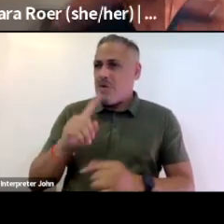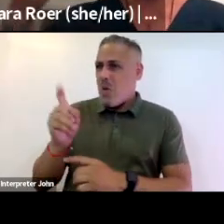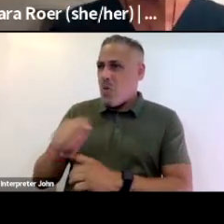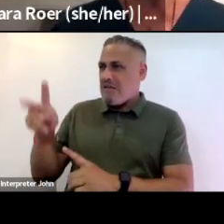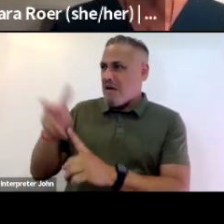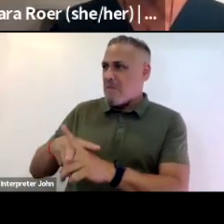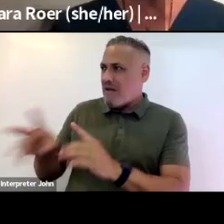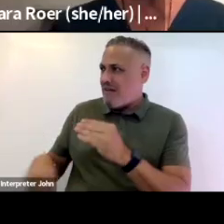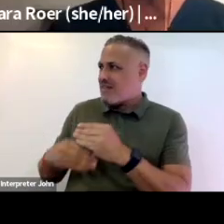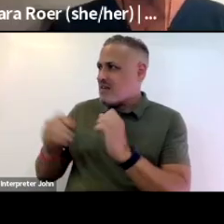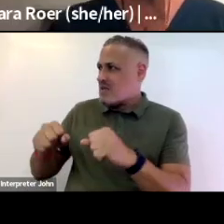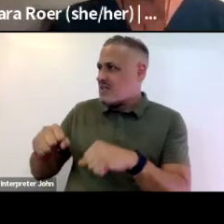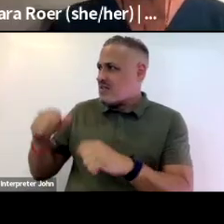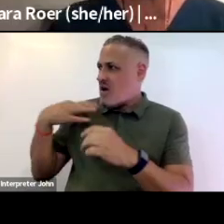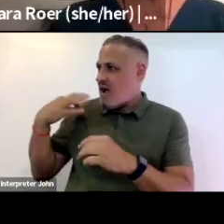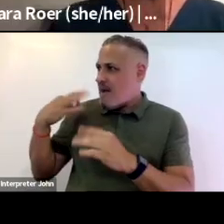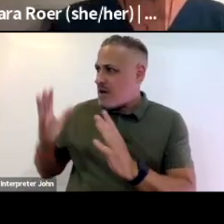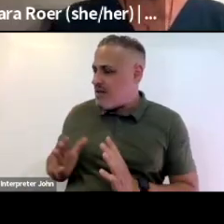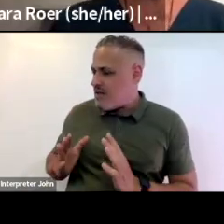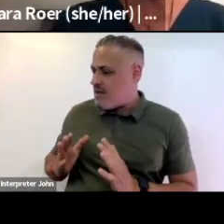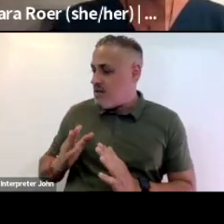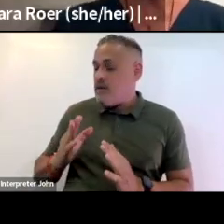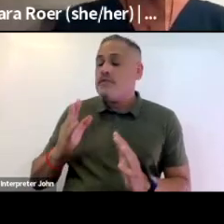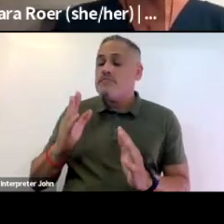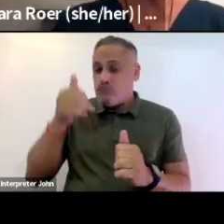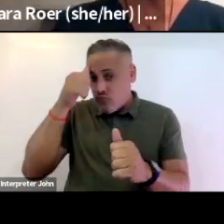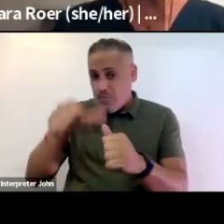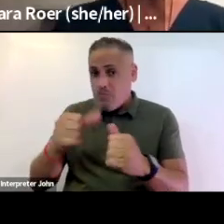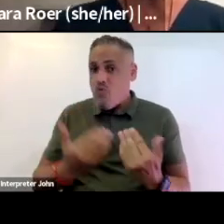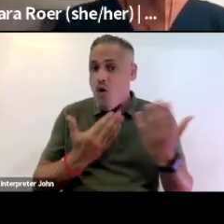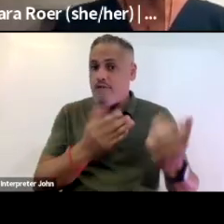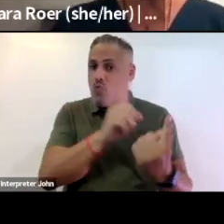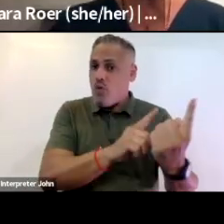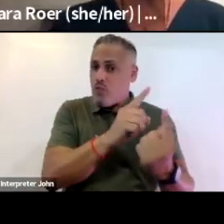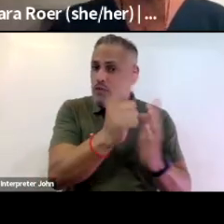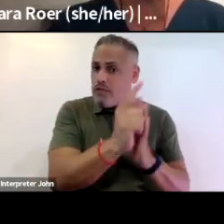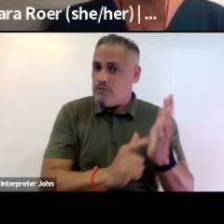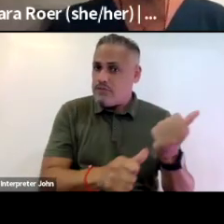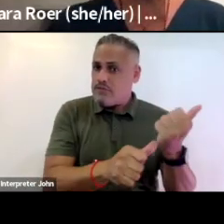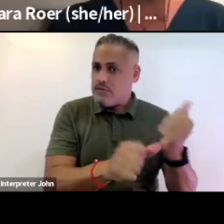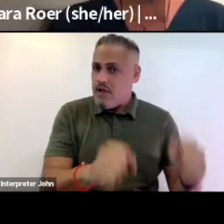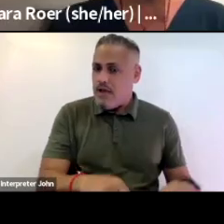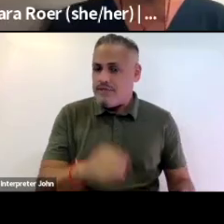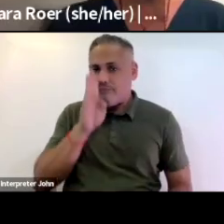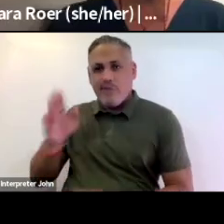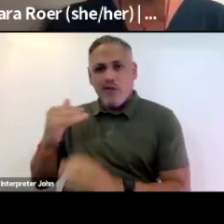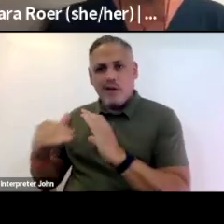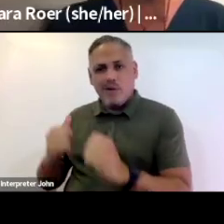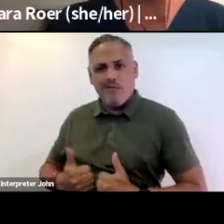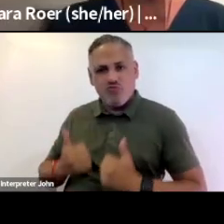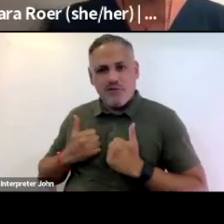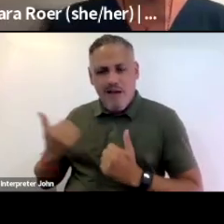to additional potential applicants, keeping in mind that we do offer one-on-one legal assistance and direct email